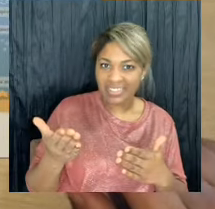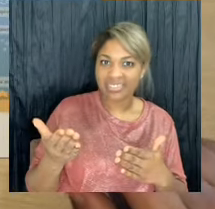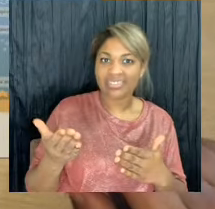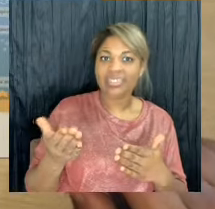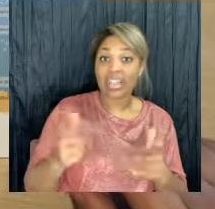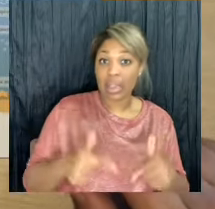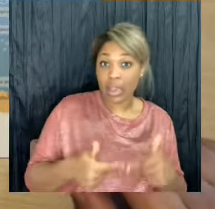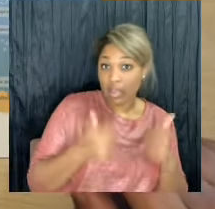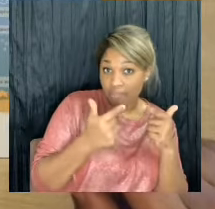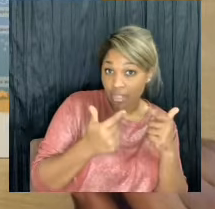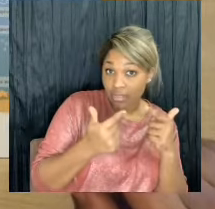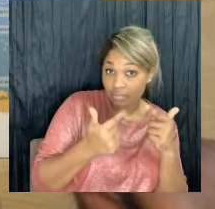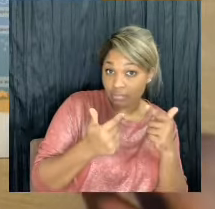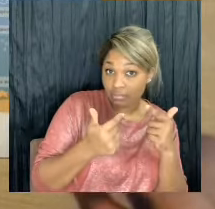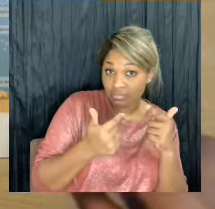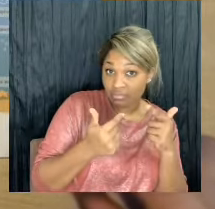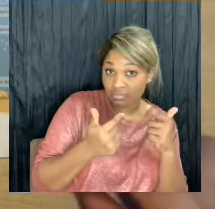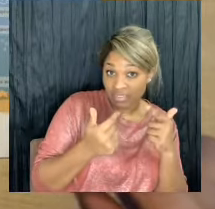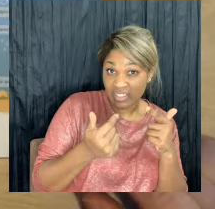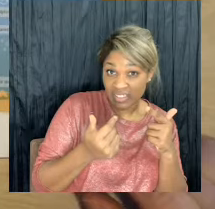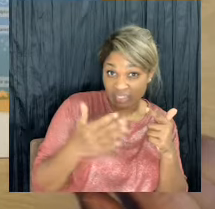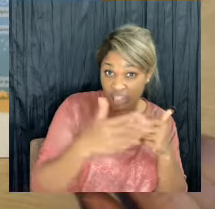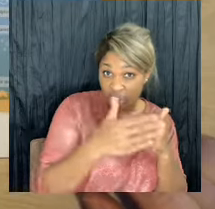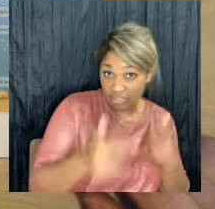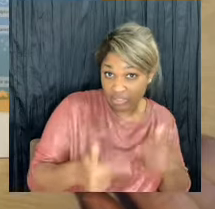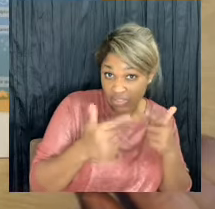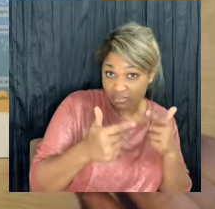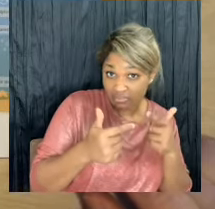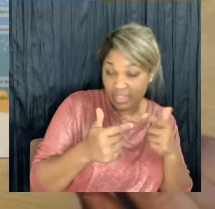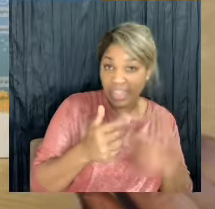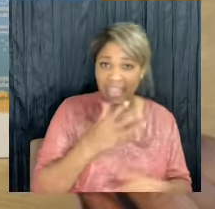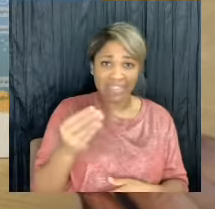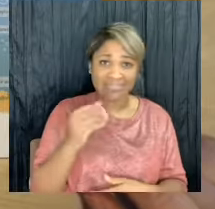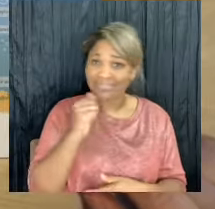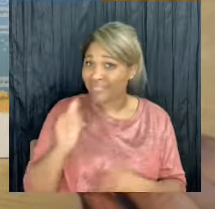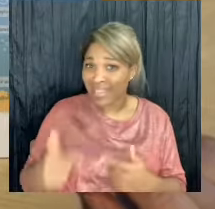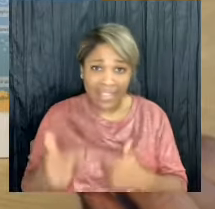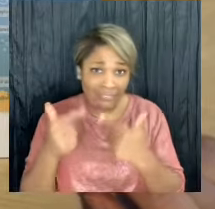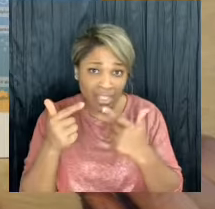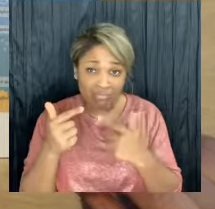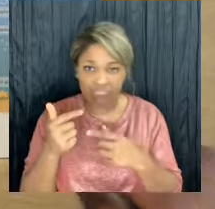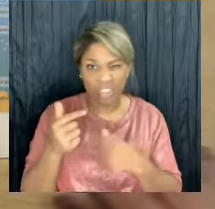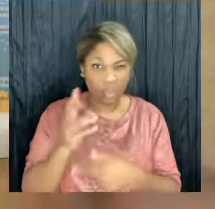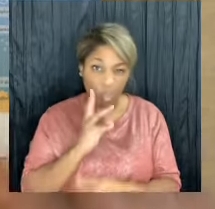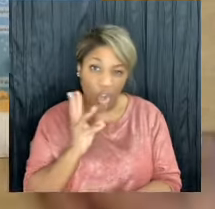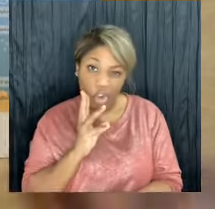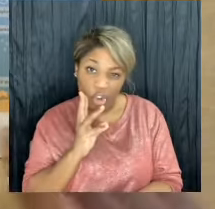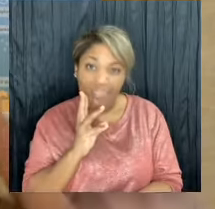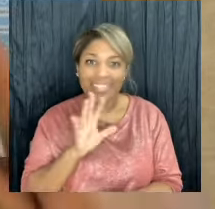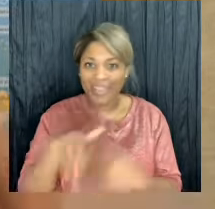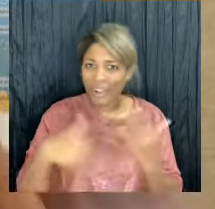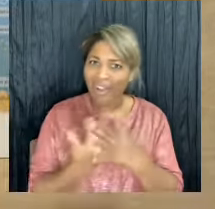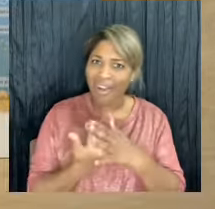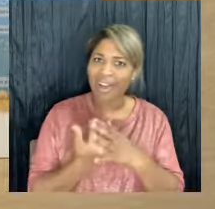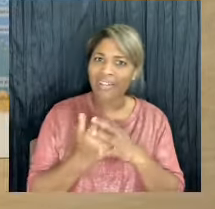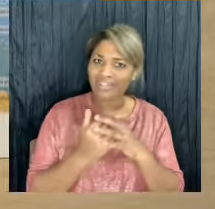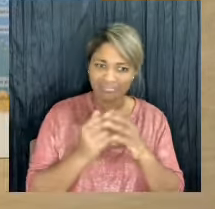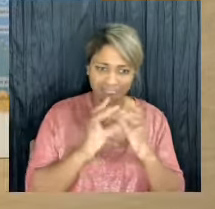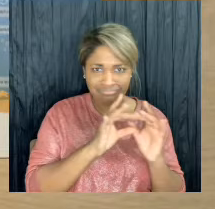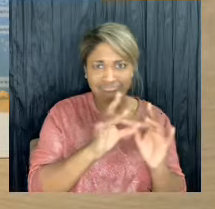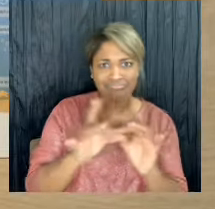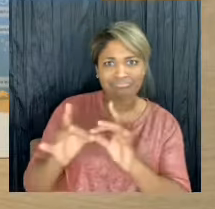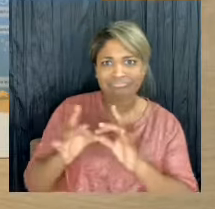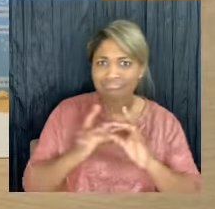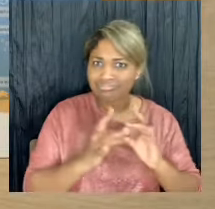the living, the fish, the non-living, the water, they're all interacting in the